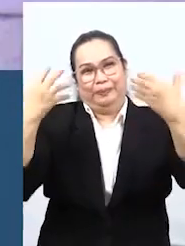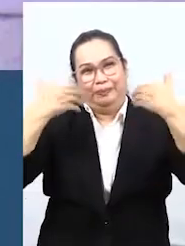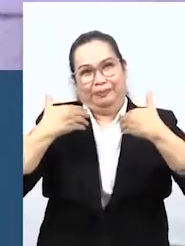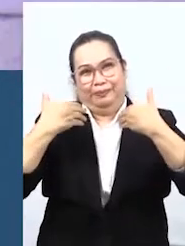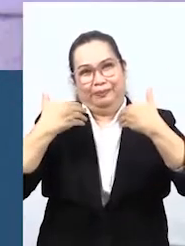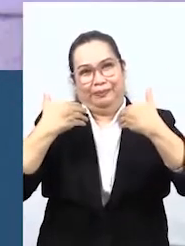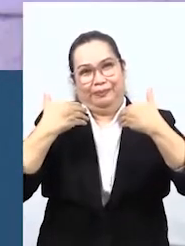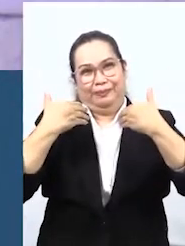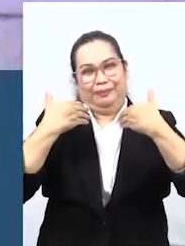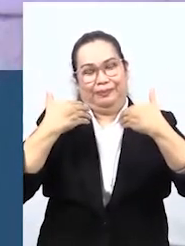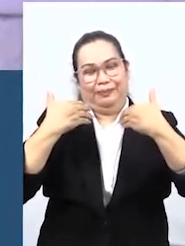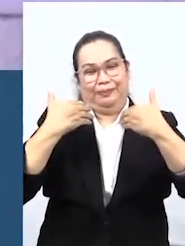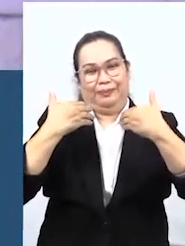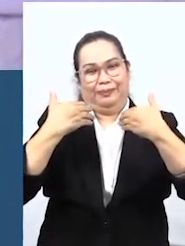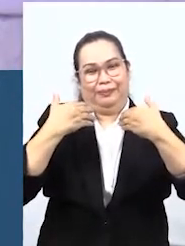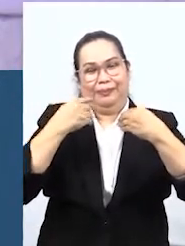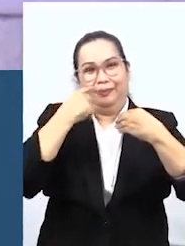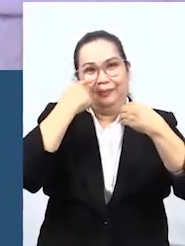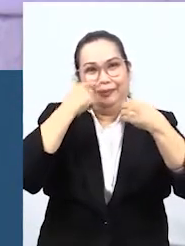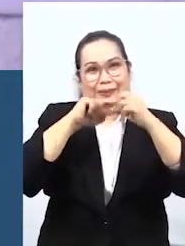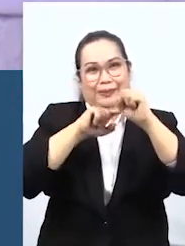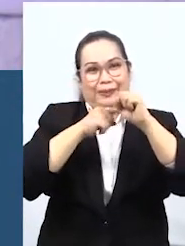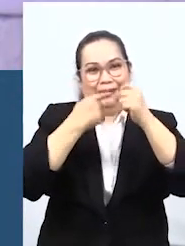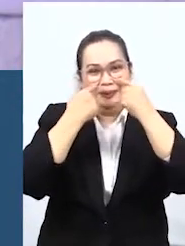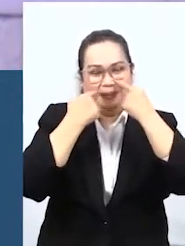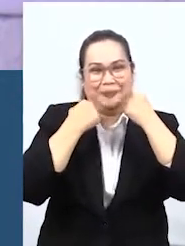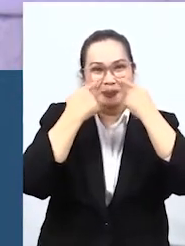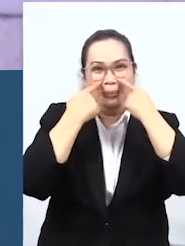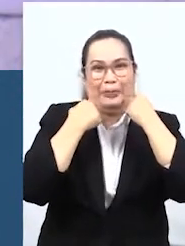arm and then I'll start